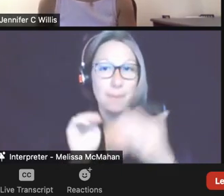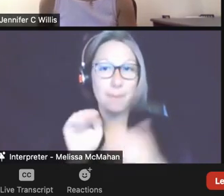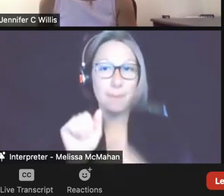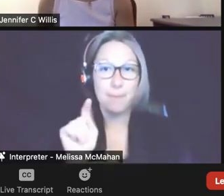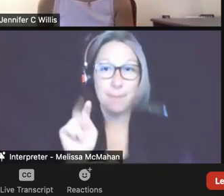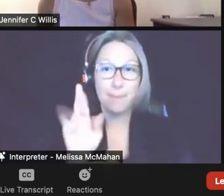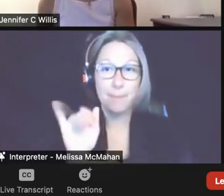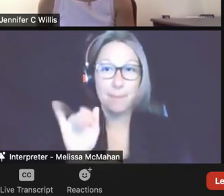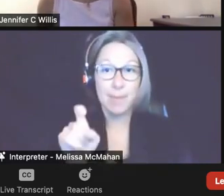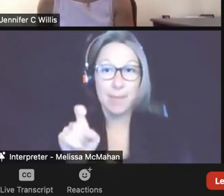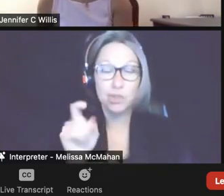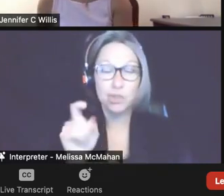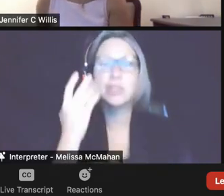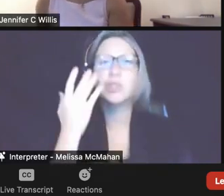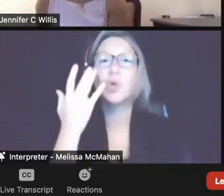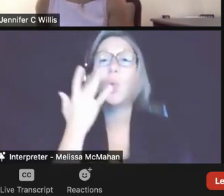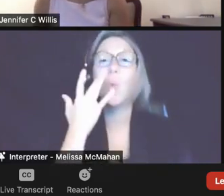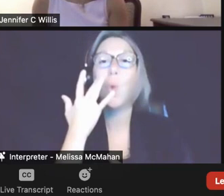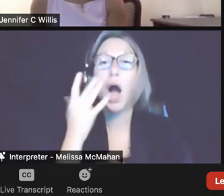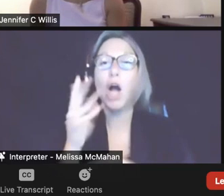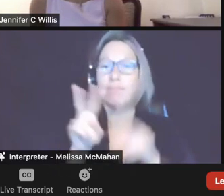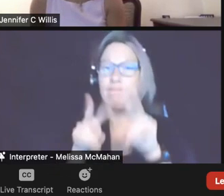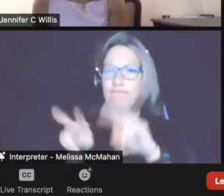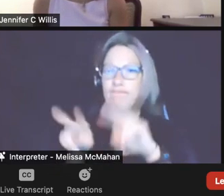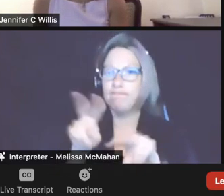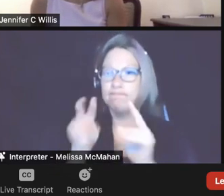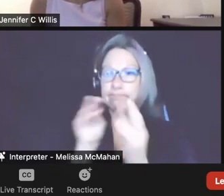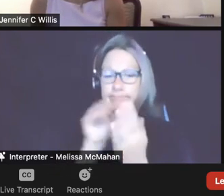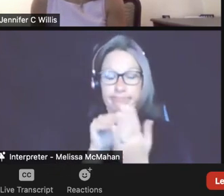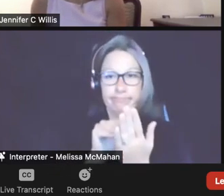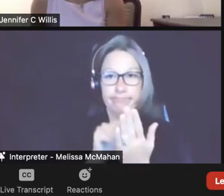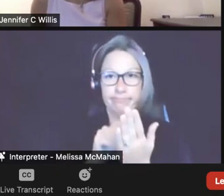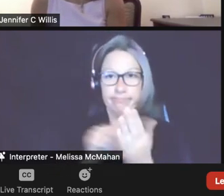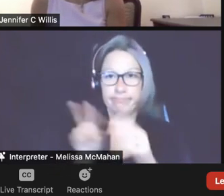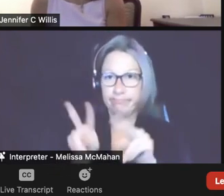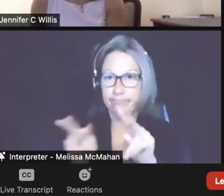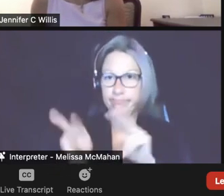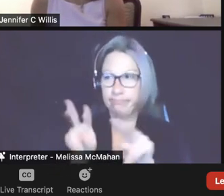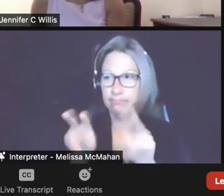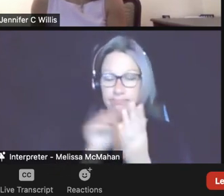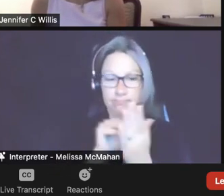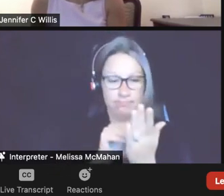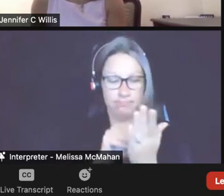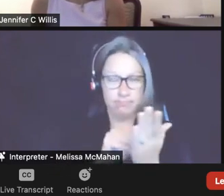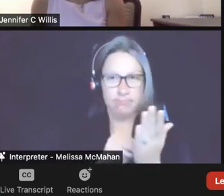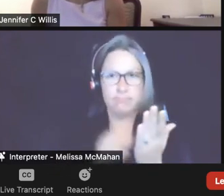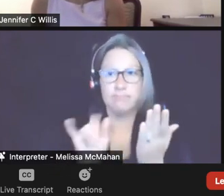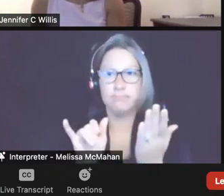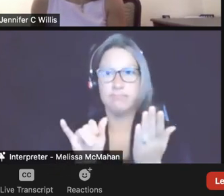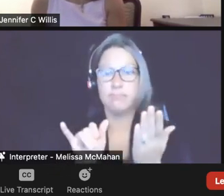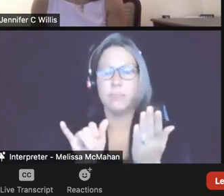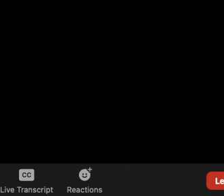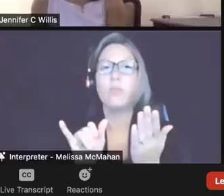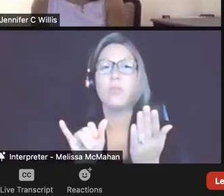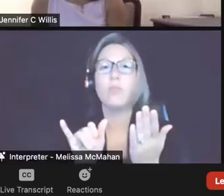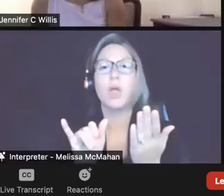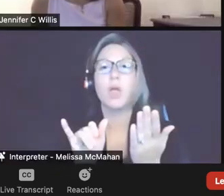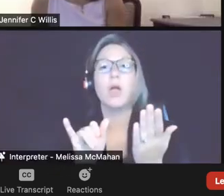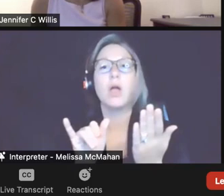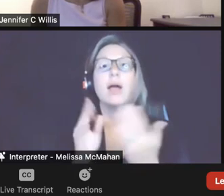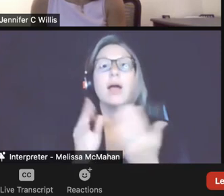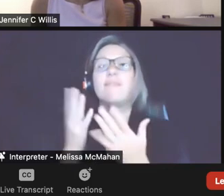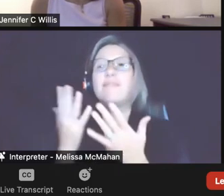that assessment is recording observations. And then you're going to see as you record them, what function do they fit